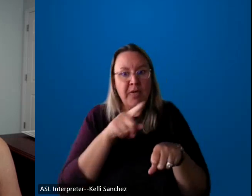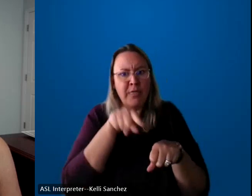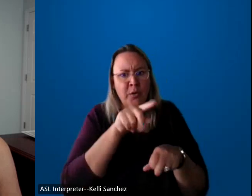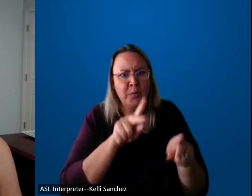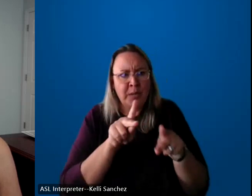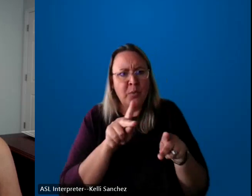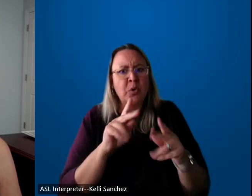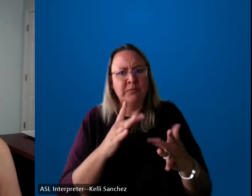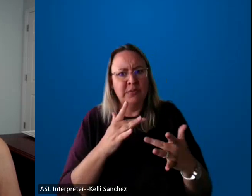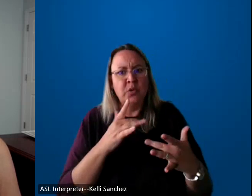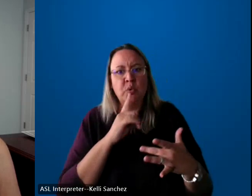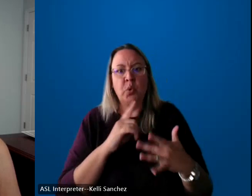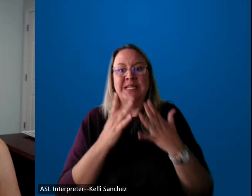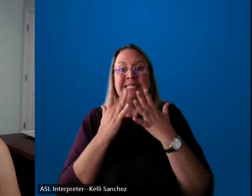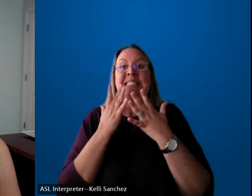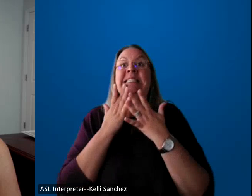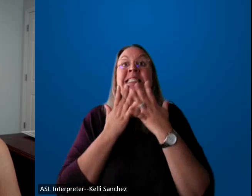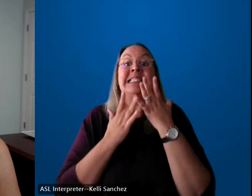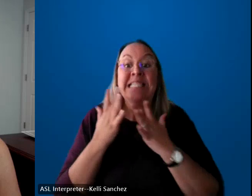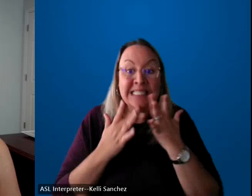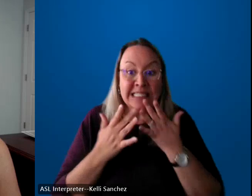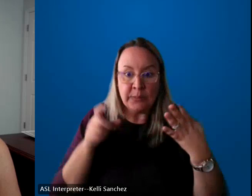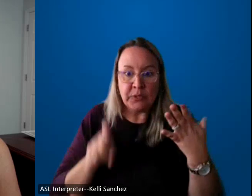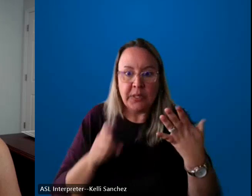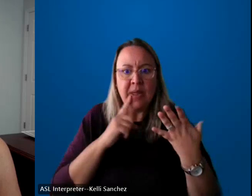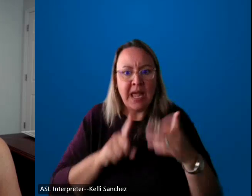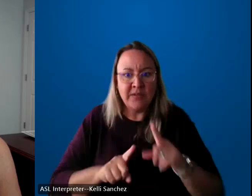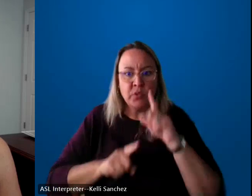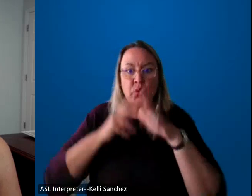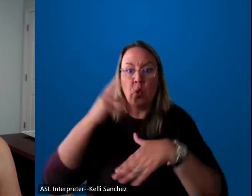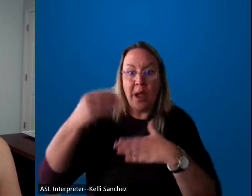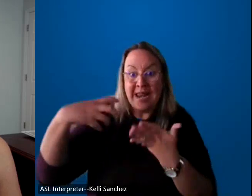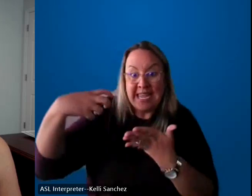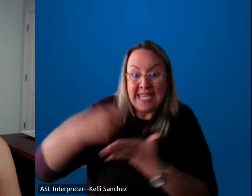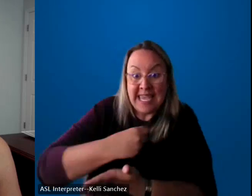are in desperate need, we're having to go out and get them.